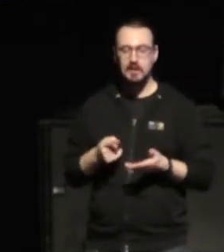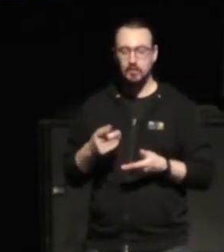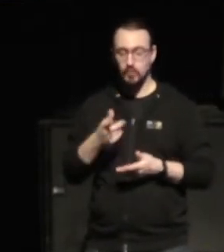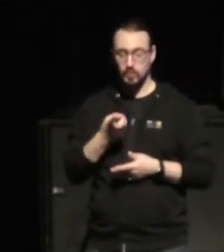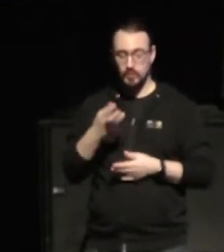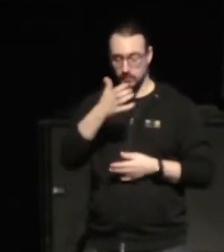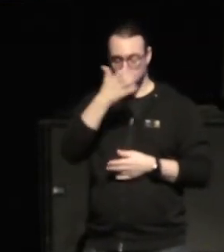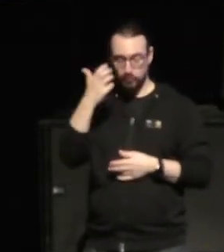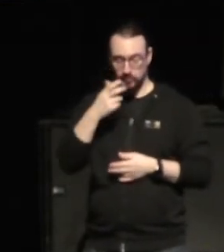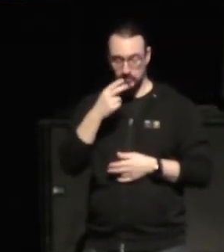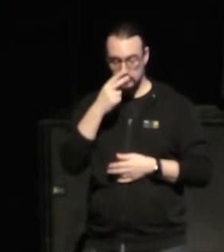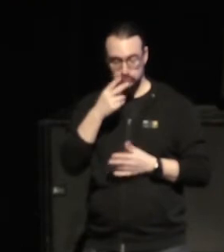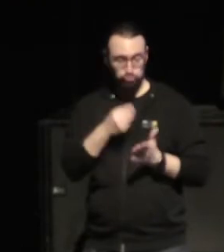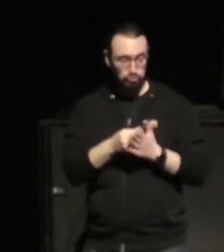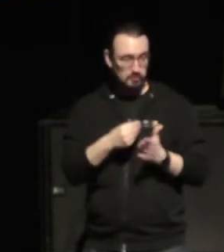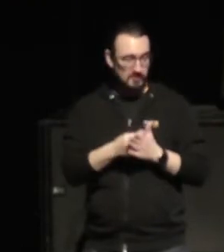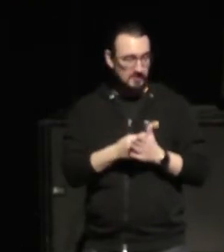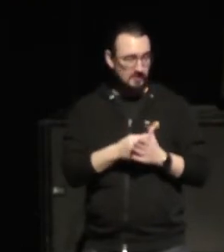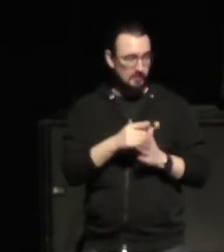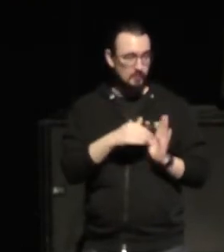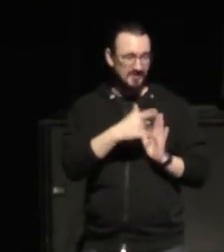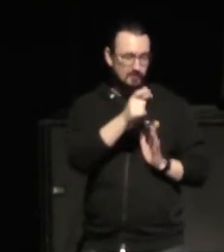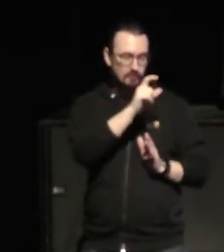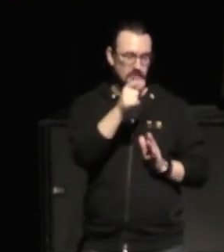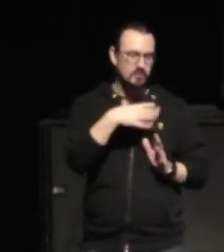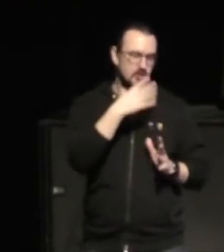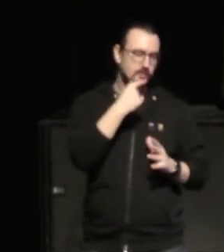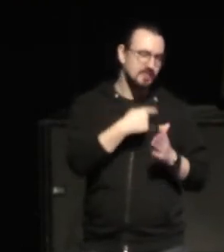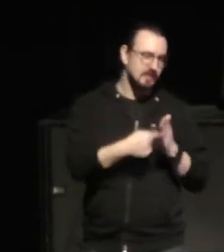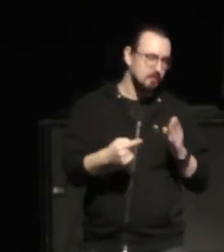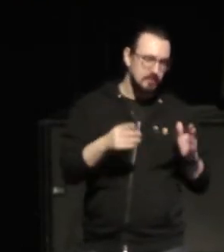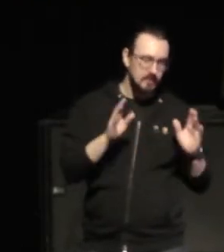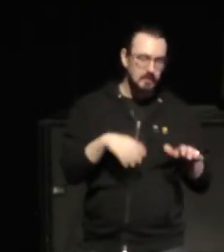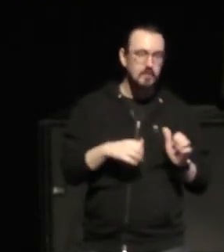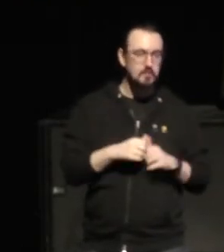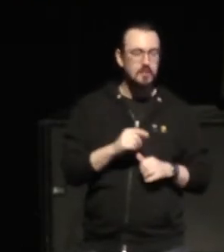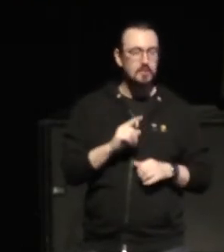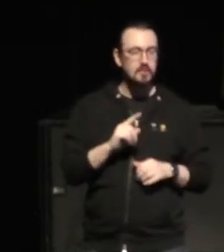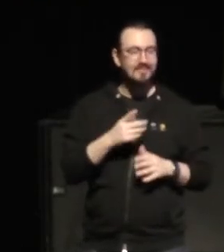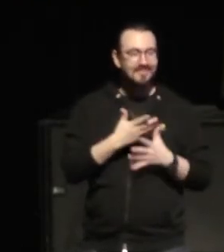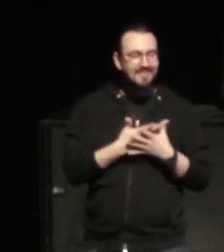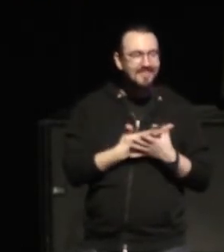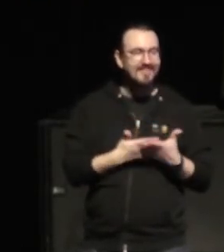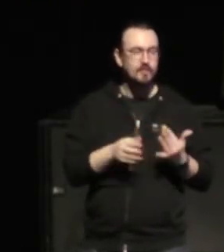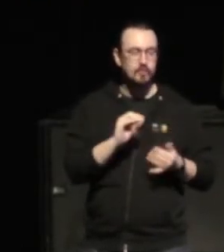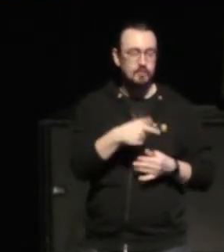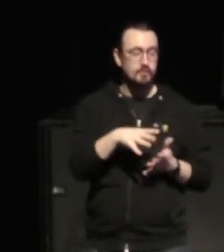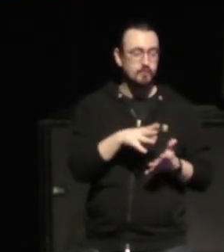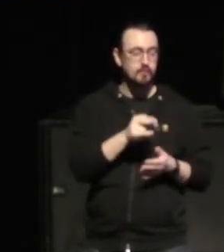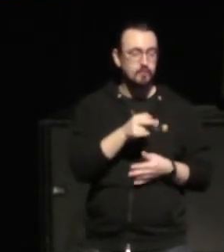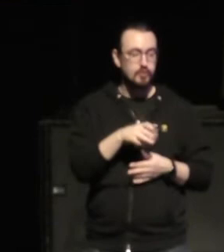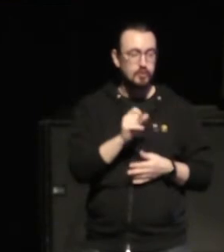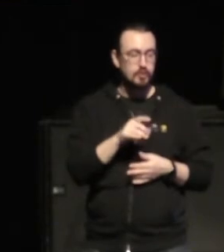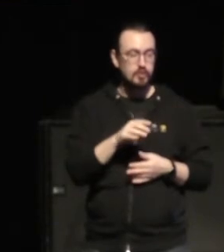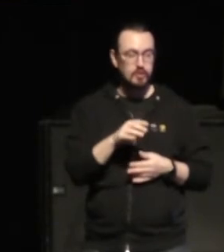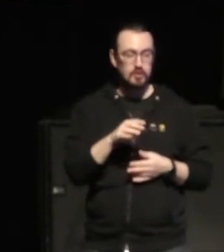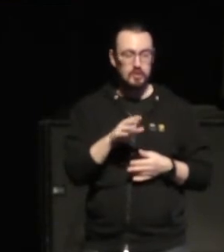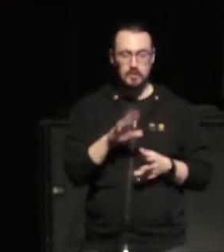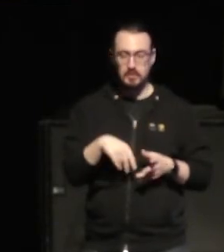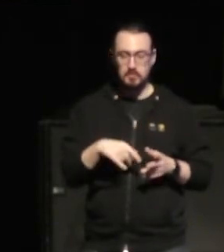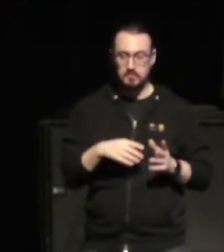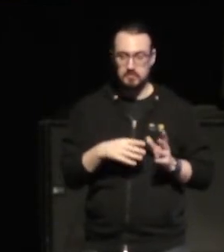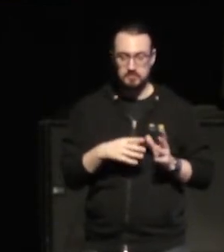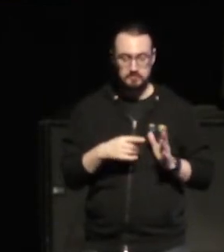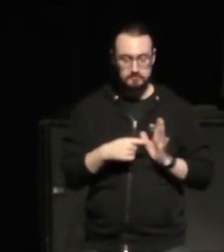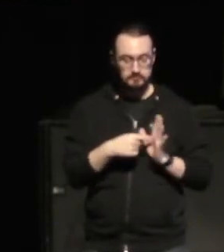bought seeds for a company, I forgot the name, and none of the seed had germinated. So they